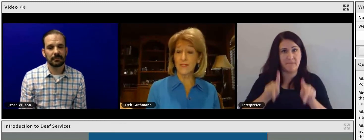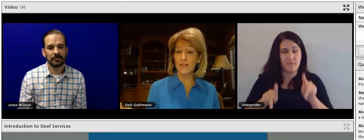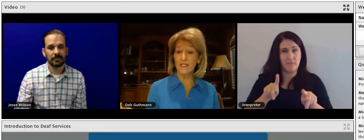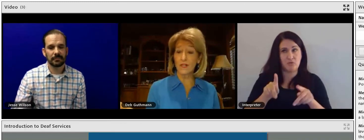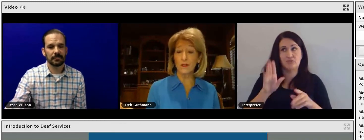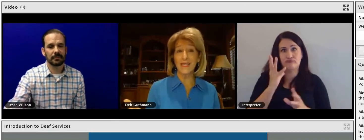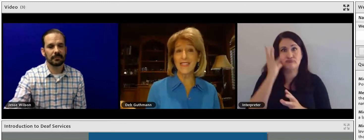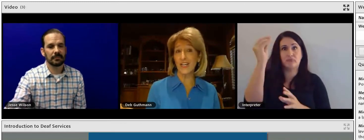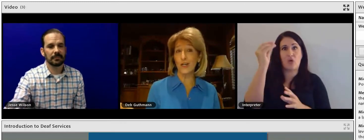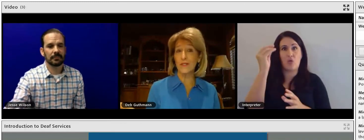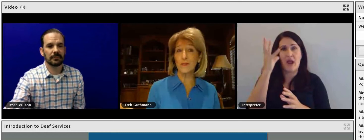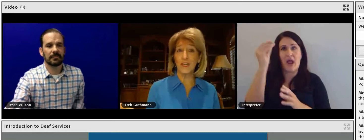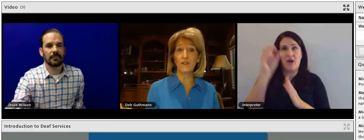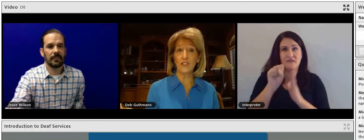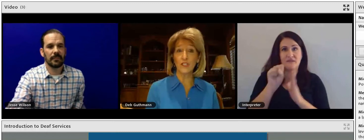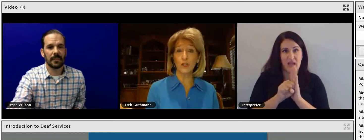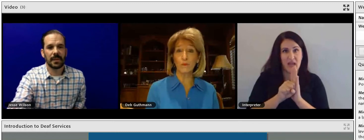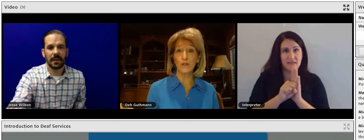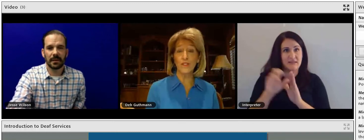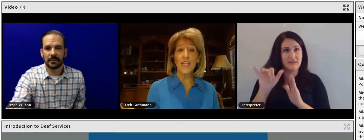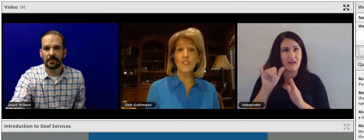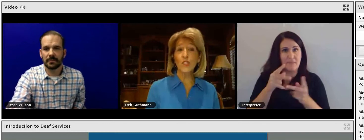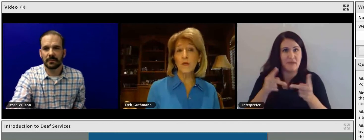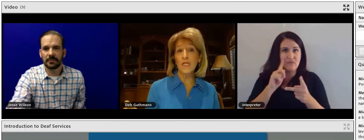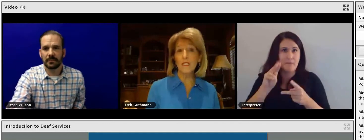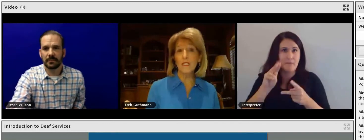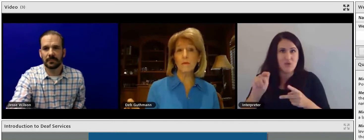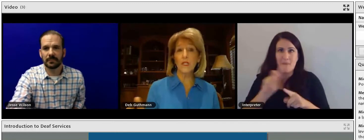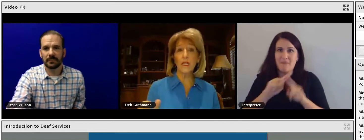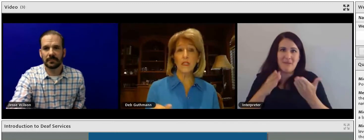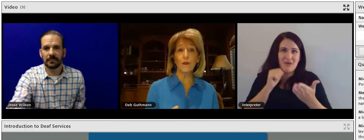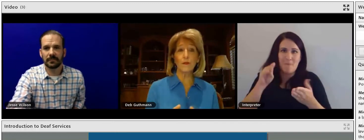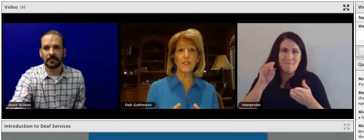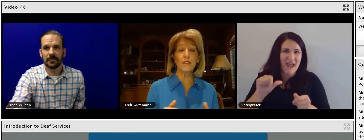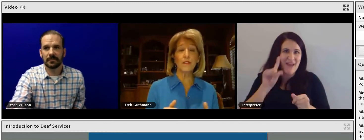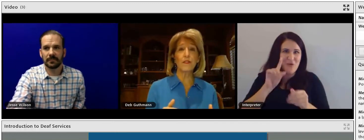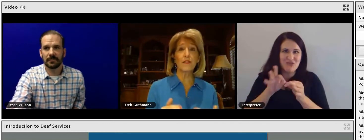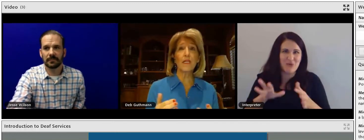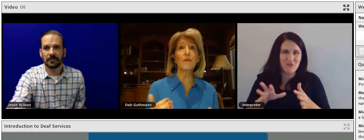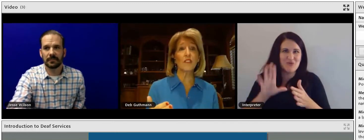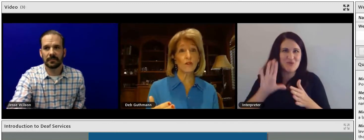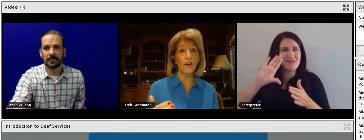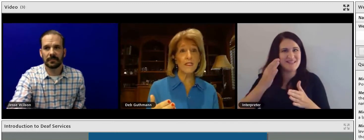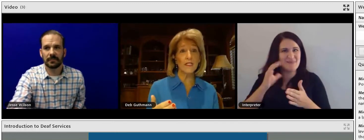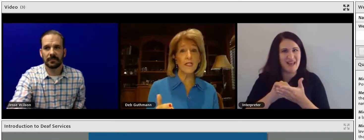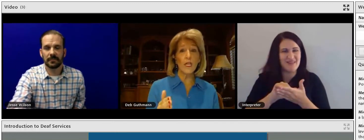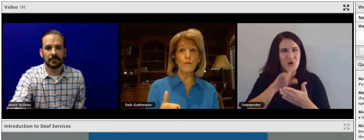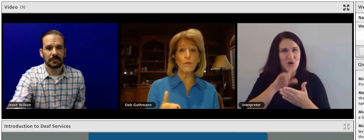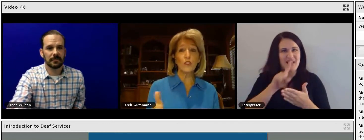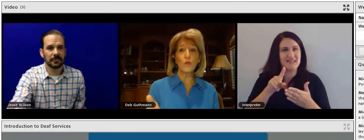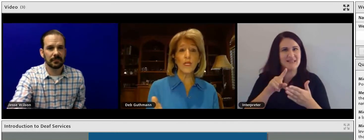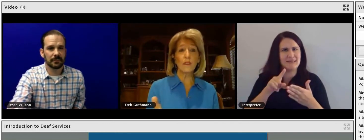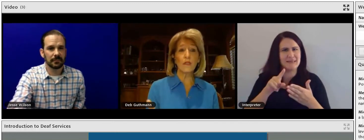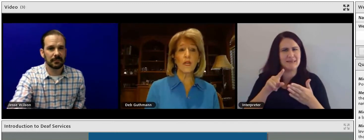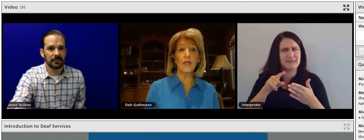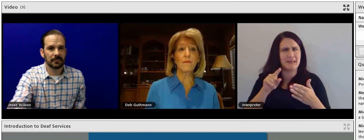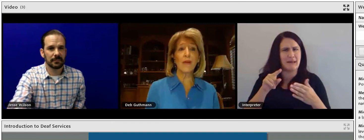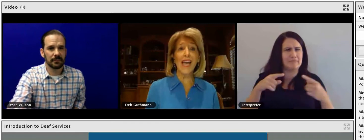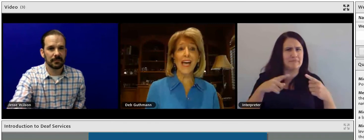state to a program like Minnesota, but not always pay for interpreters. So it does seem like there's some